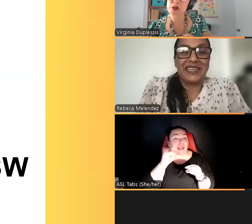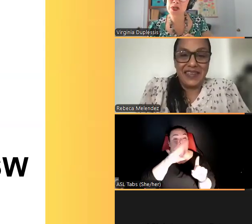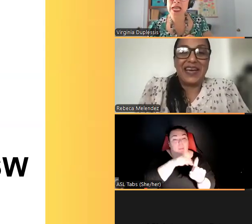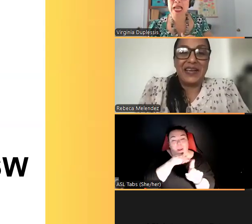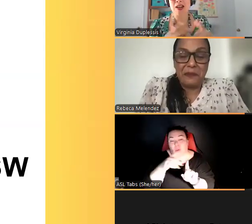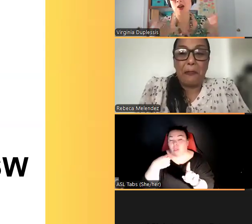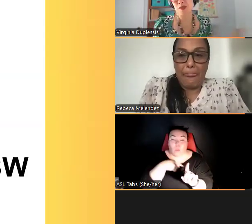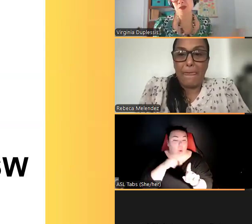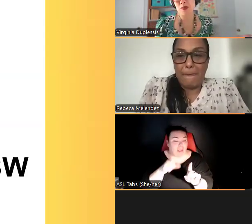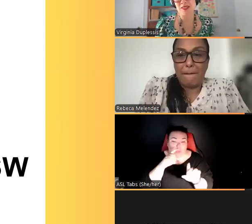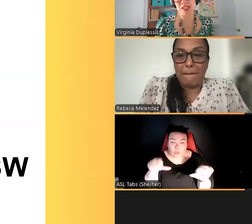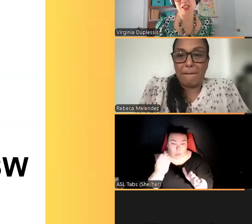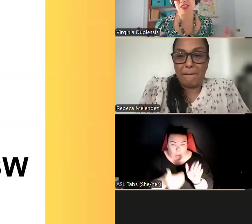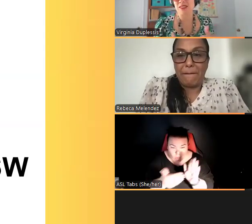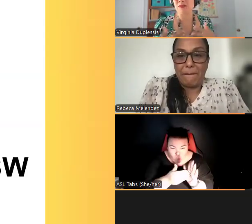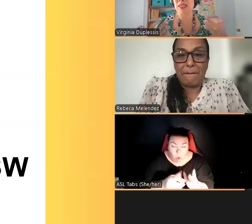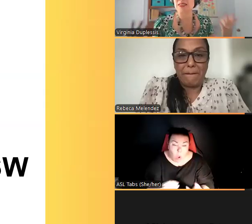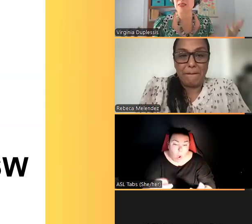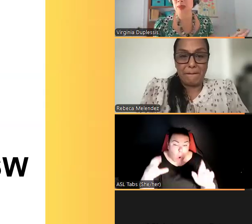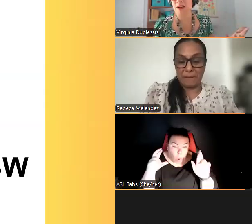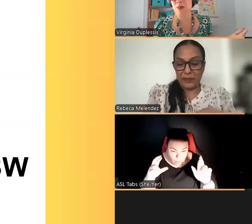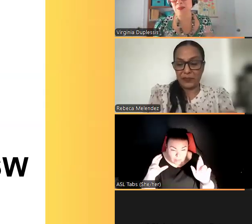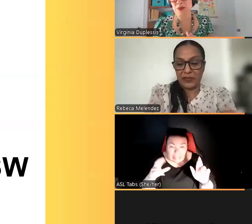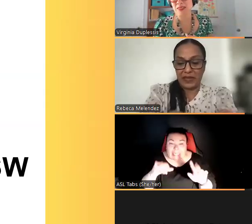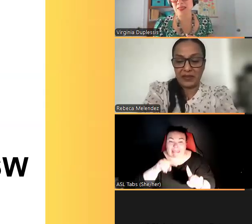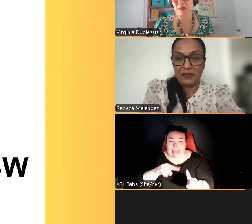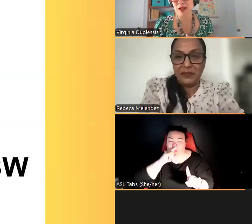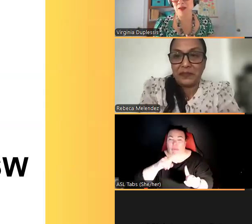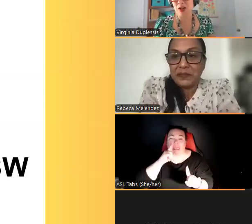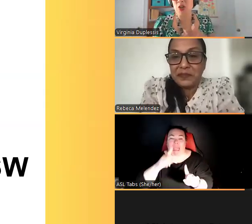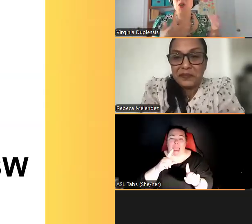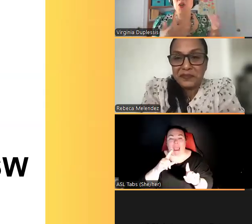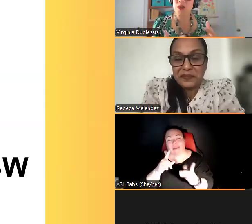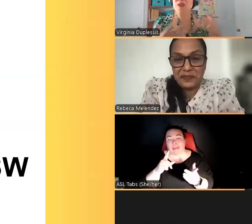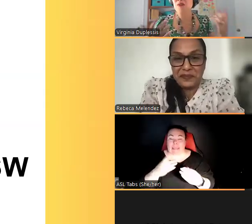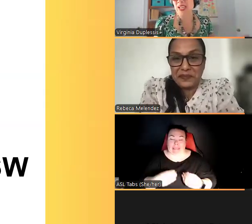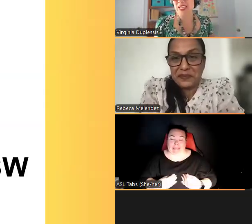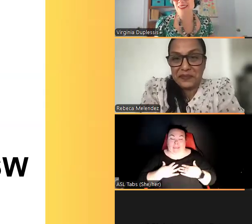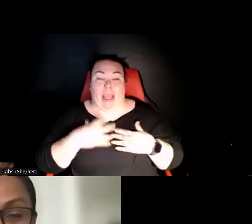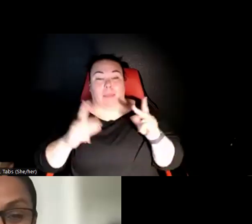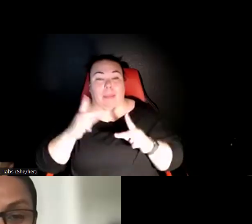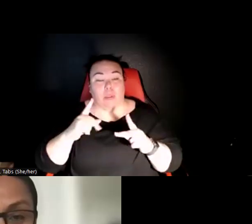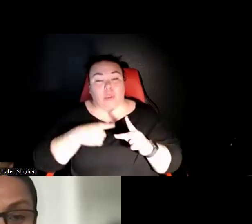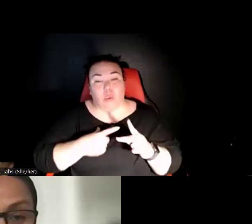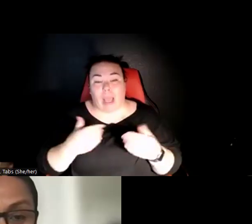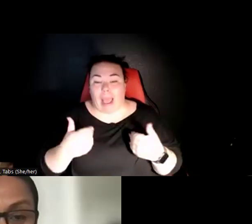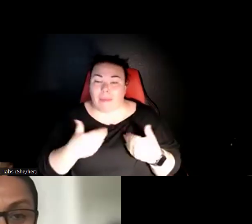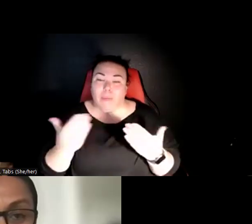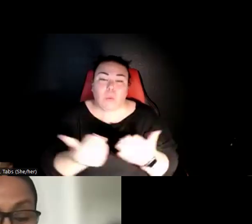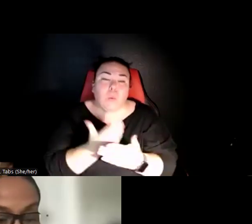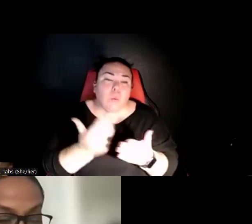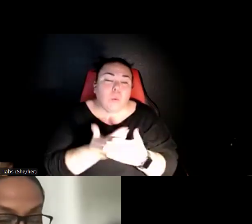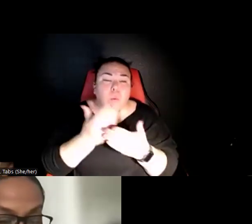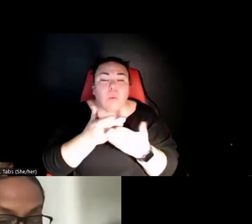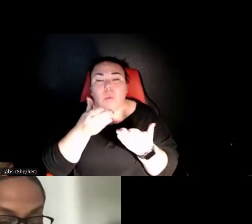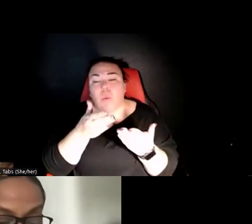work alone. And hopefully the presentations have really inspired people to think about new and different ways that they can create